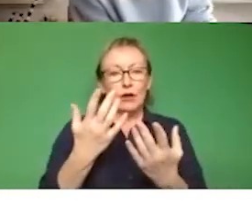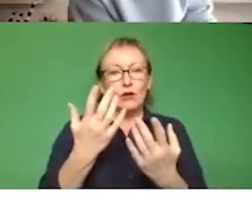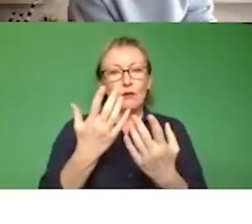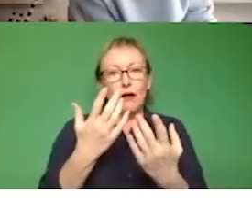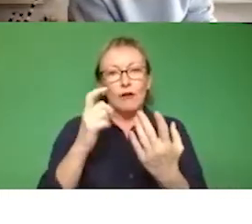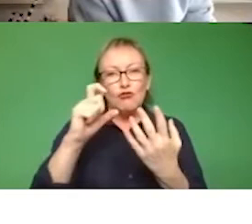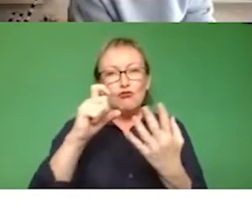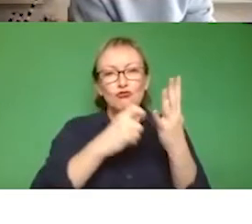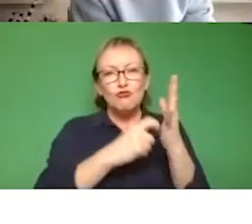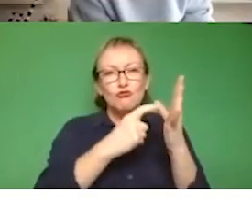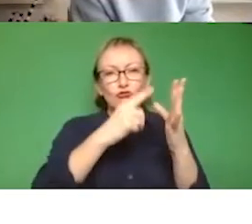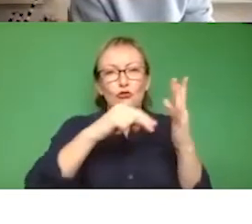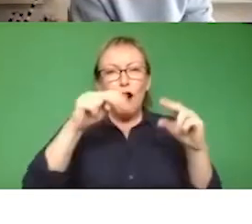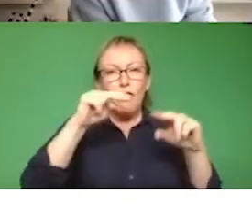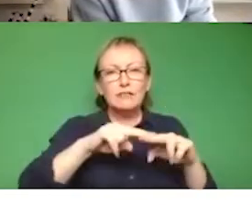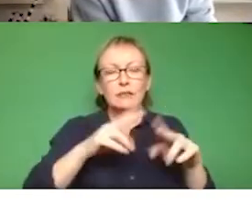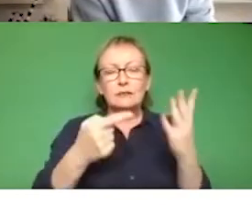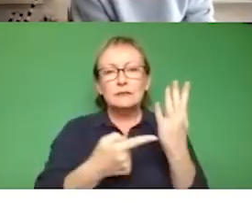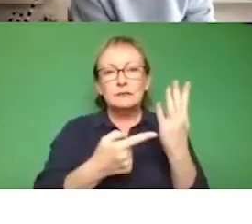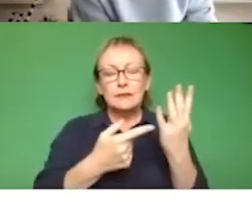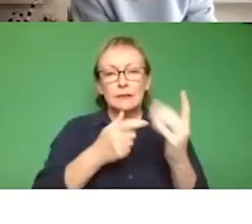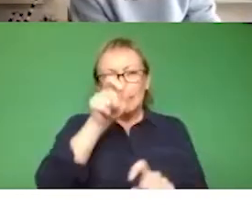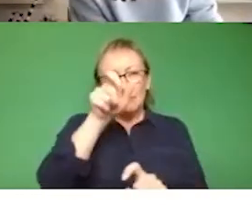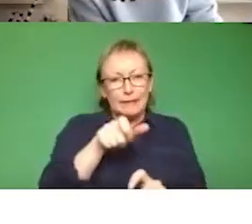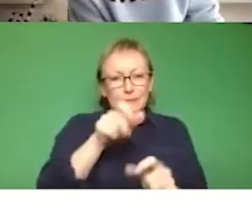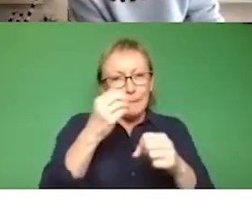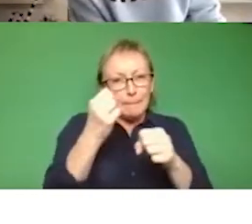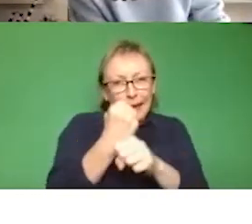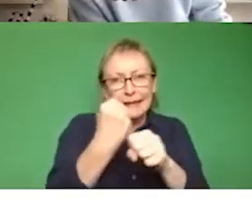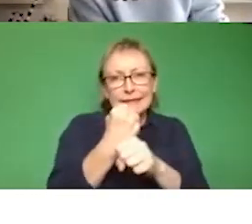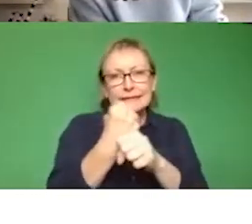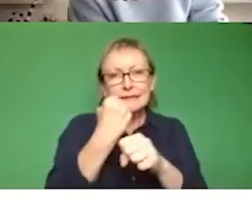the craftspersonship behind each piece and the storytelling. Everything definitely has